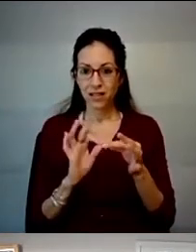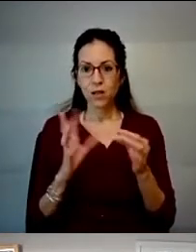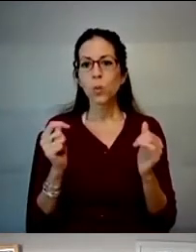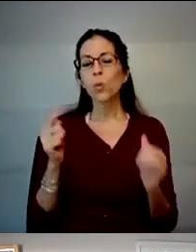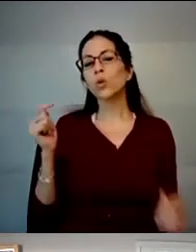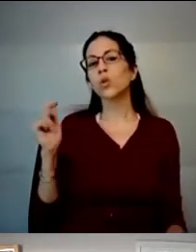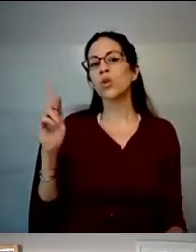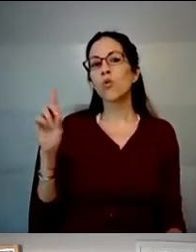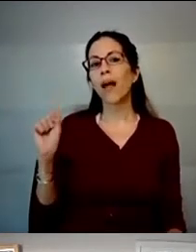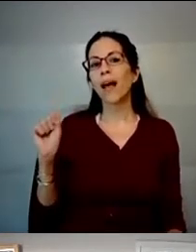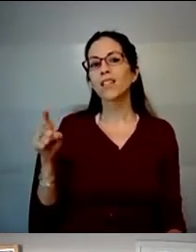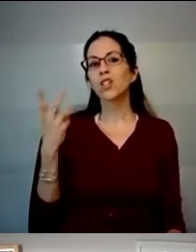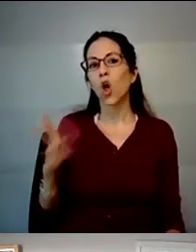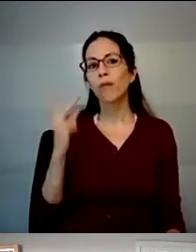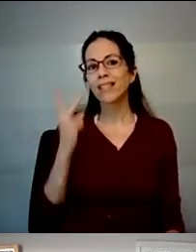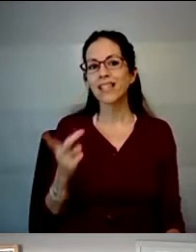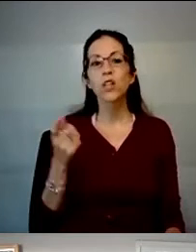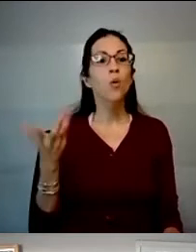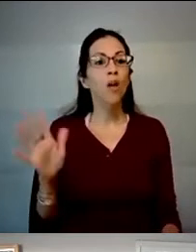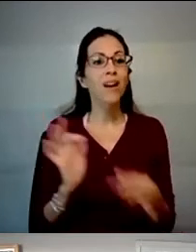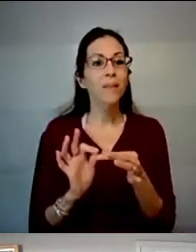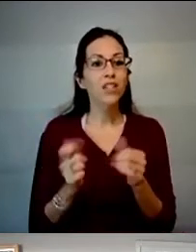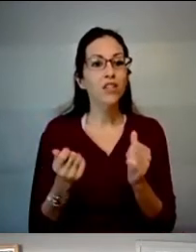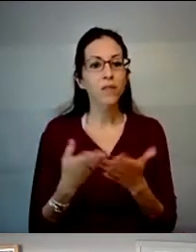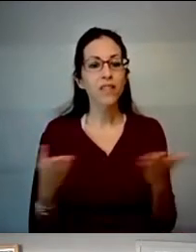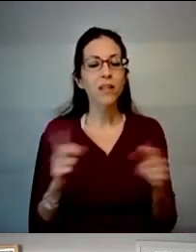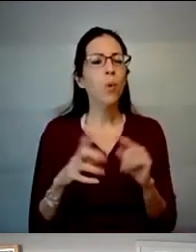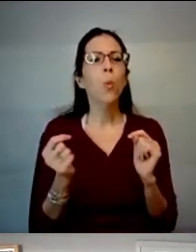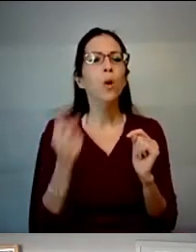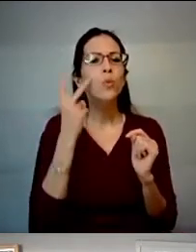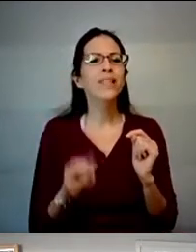mentioned a couple of things that you started to see with clients that you're